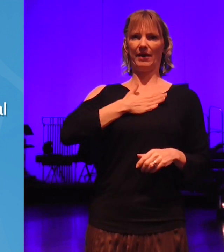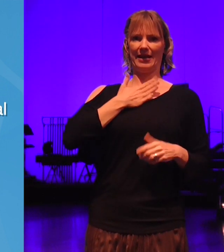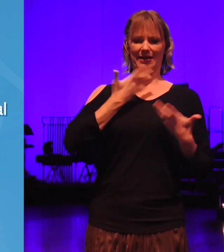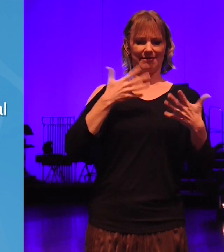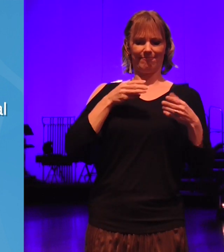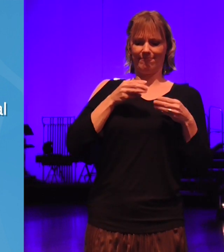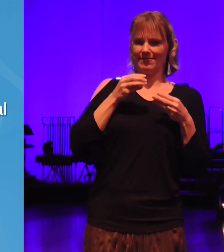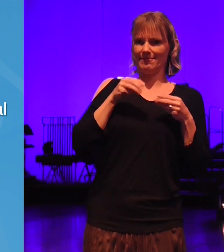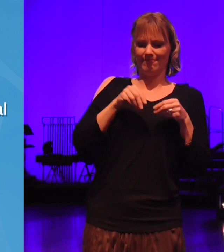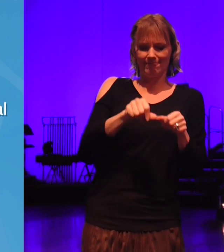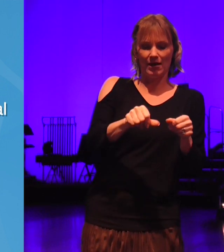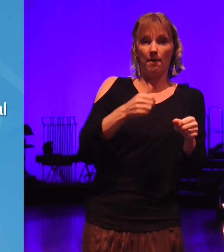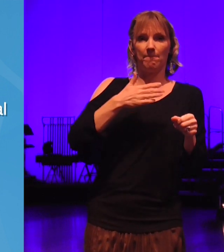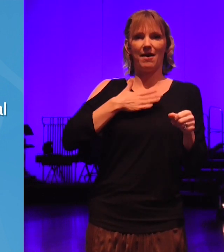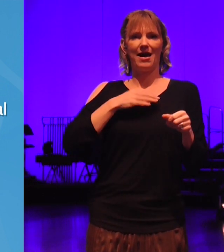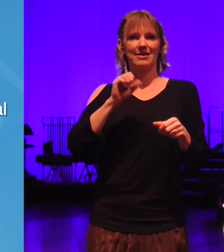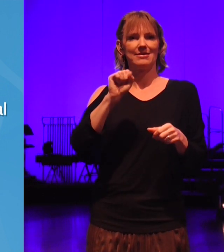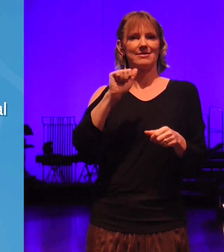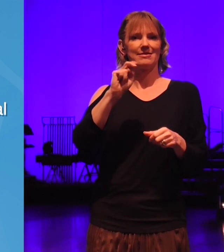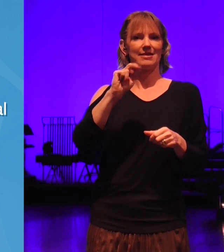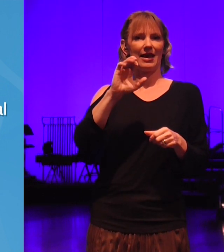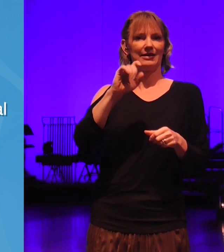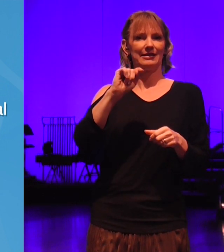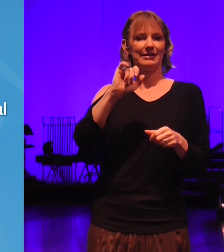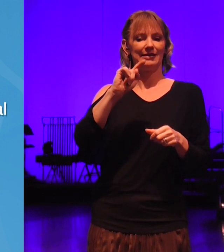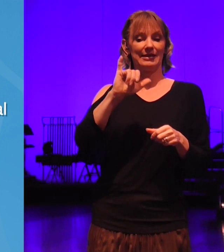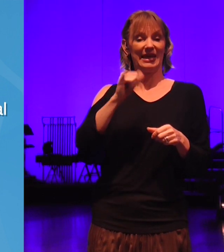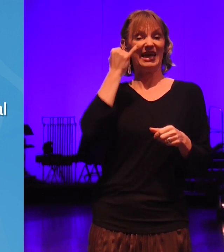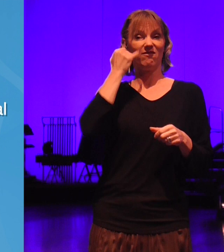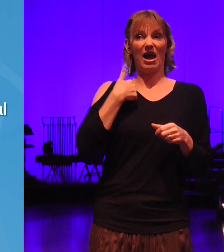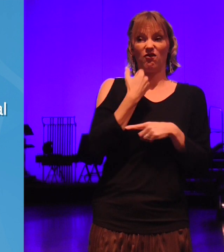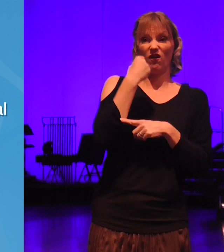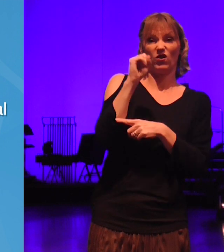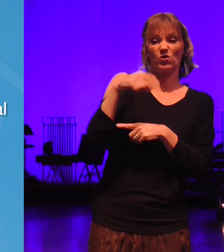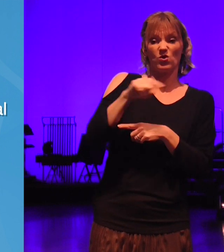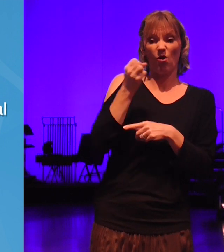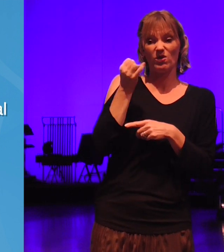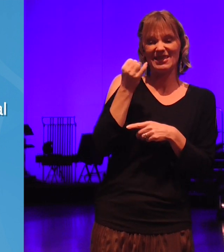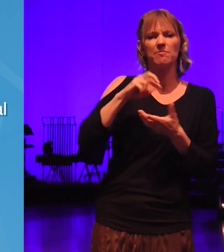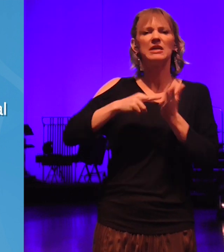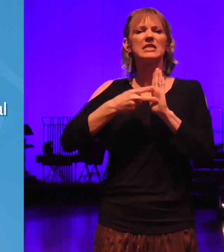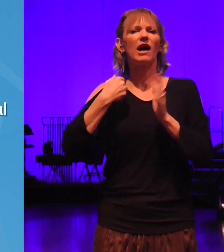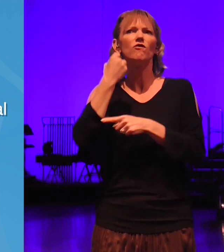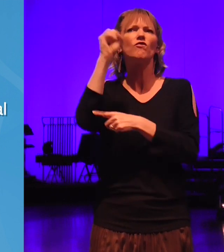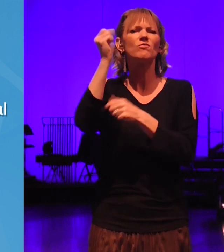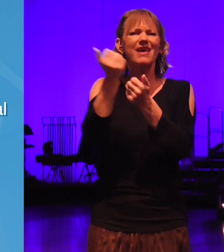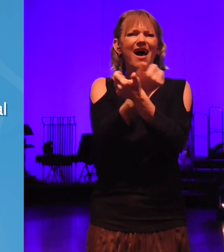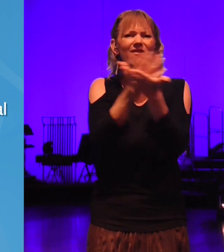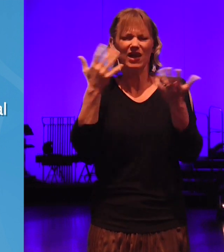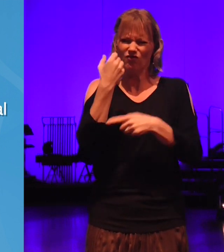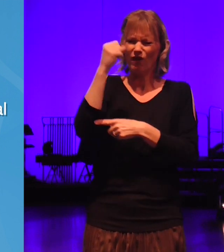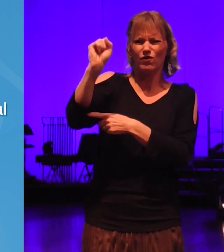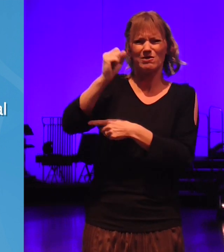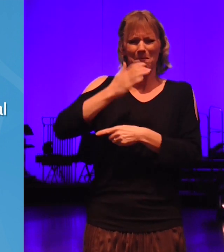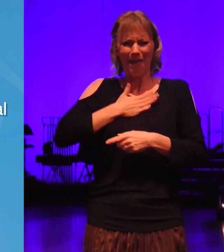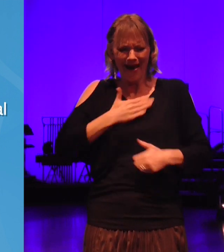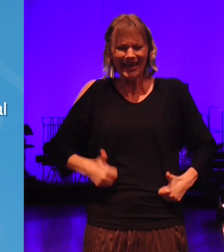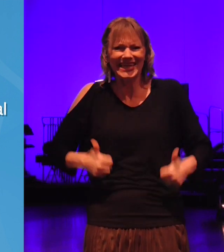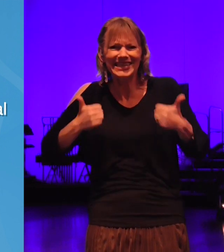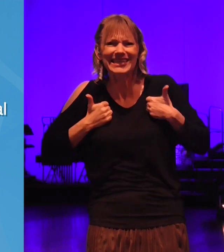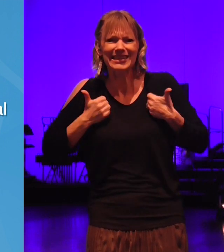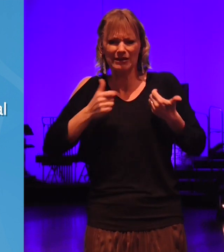own sanctity. To refuse them is to refuse everything. It is the refusal of my own existence and being, of